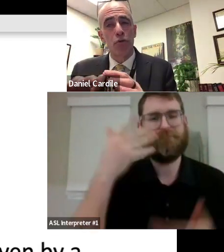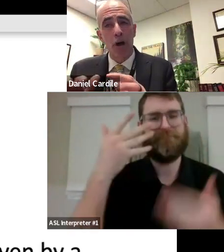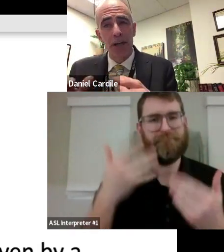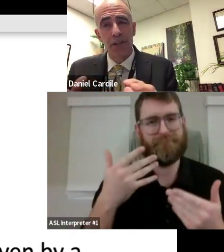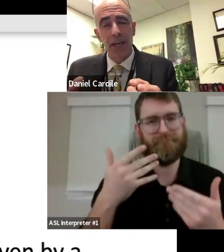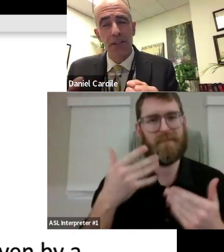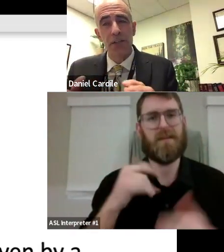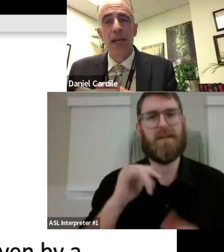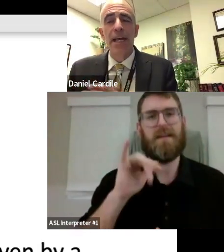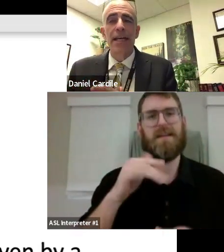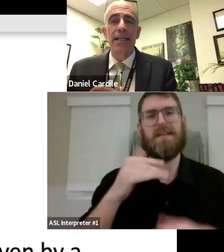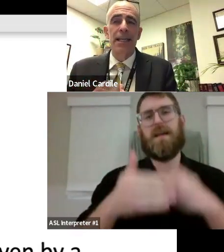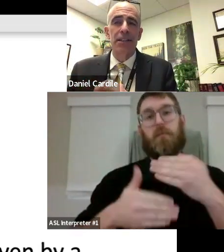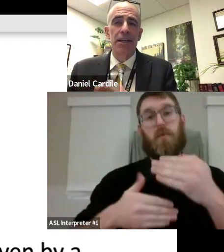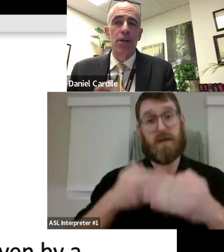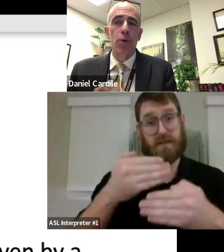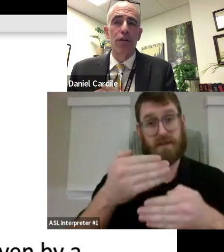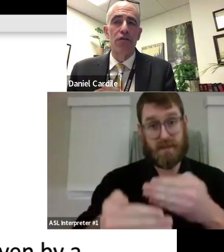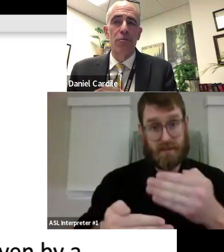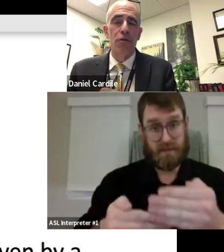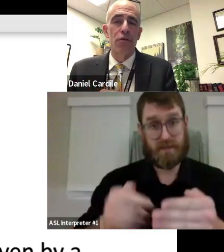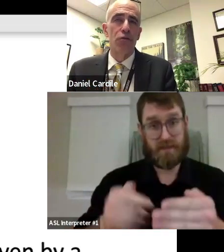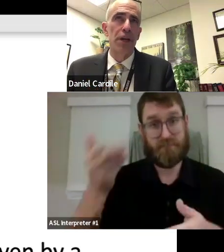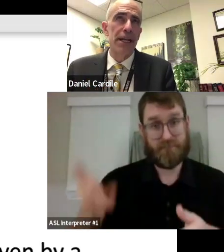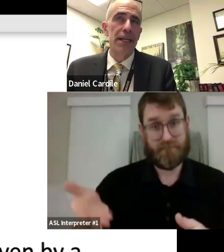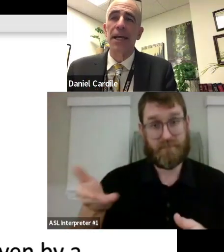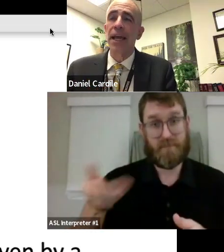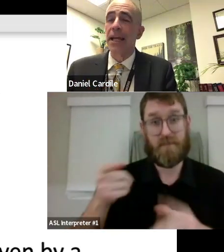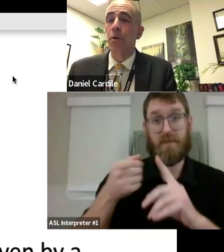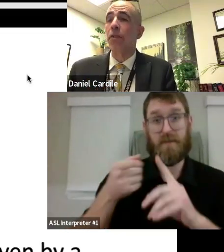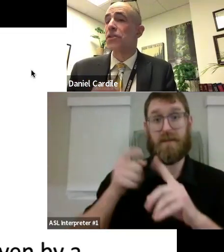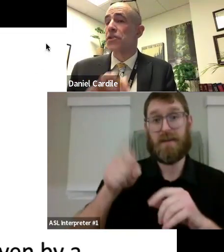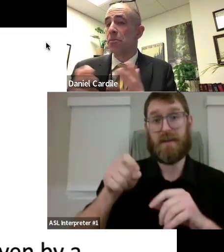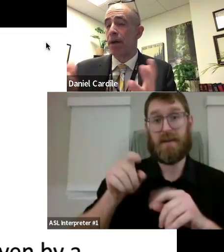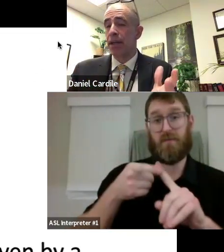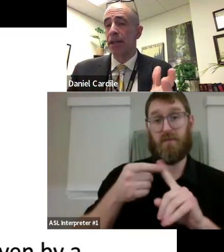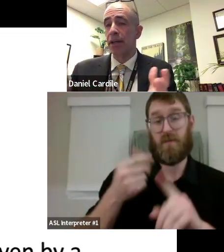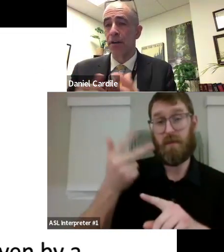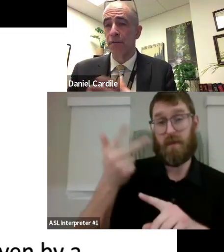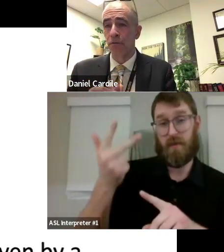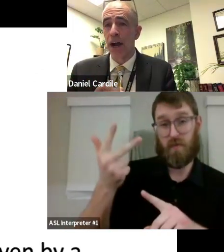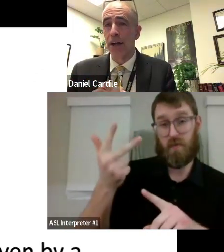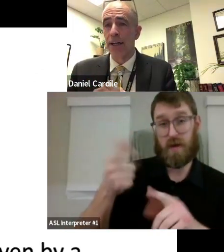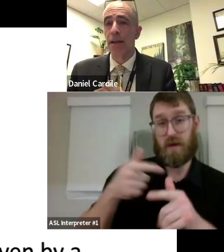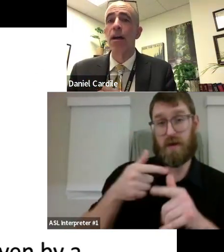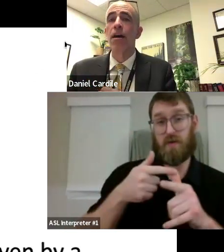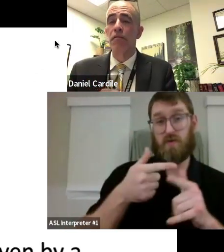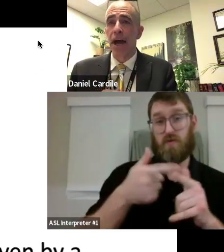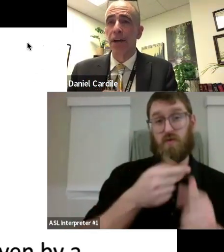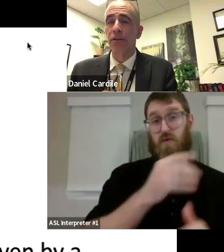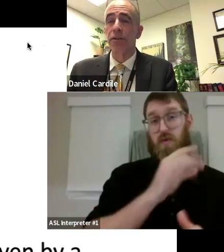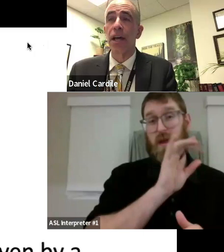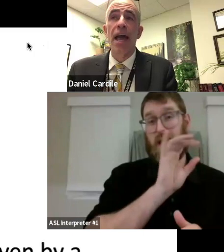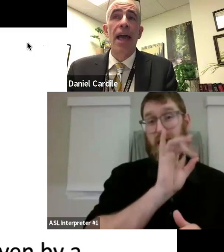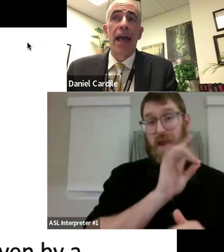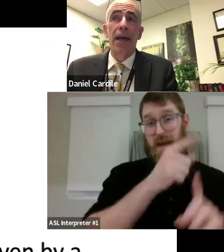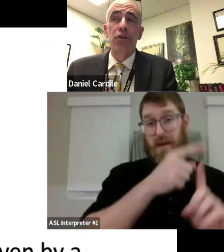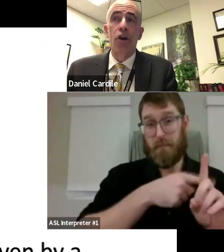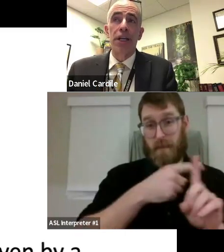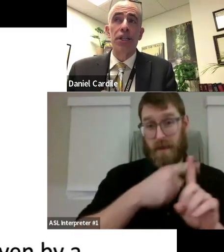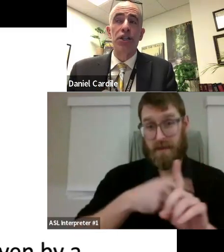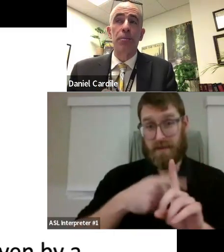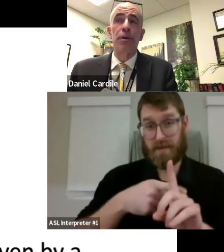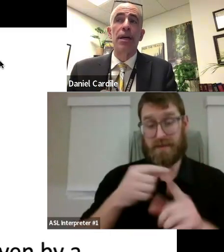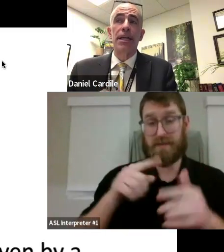a process. It takes anywhere from 3 to 8 months, depending on a variety of factors.